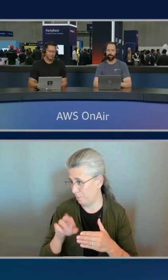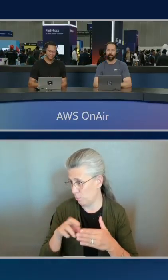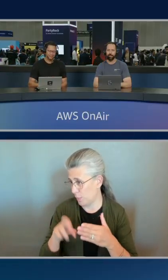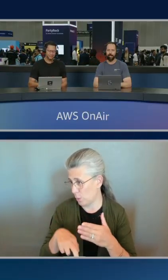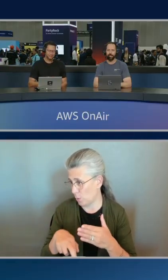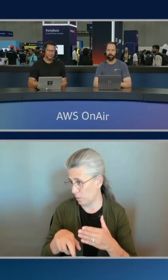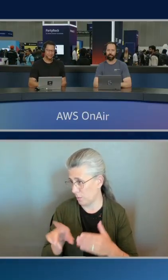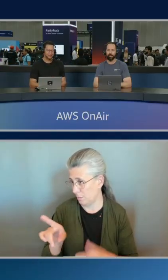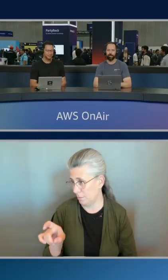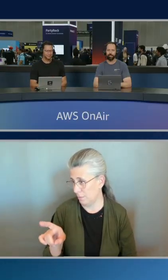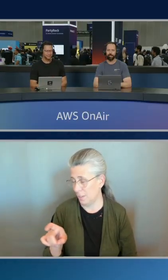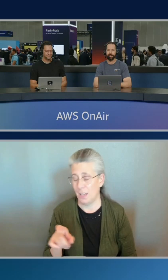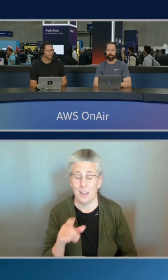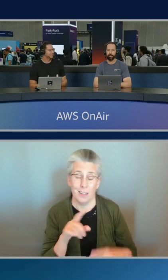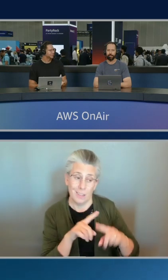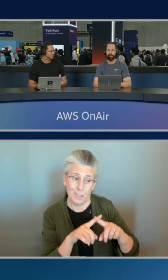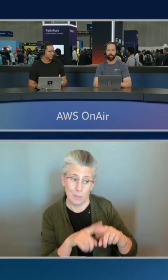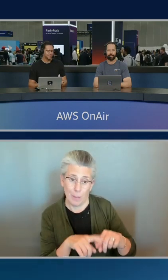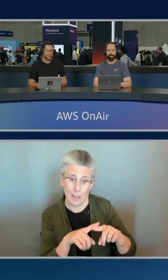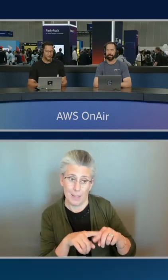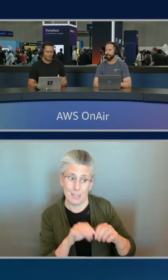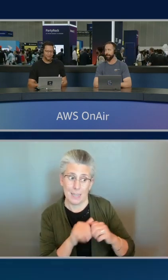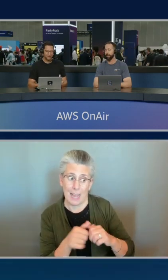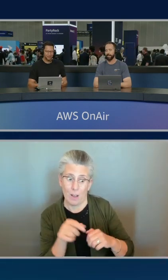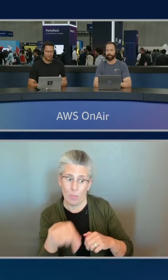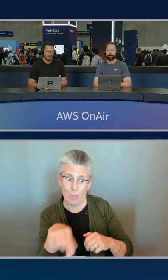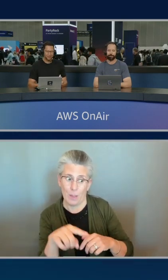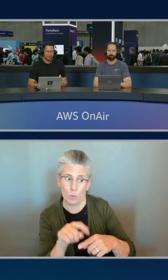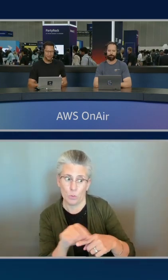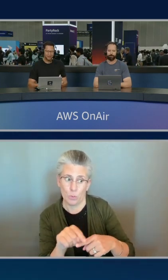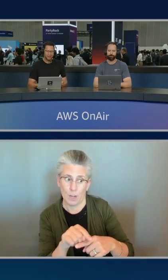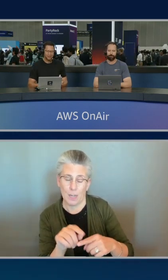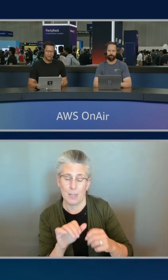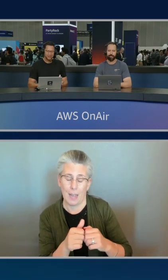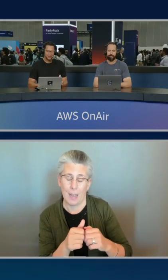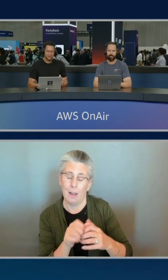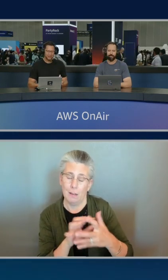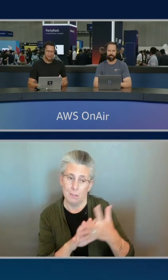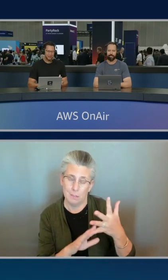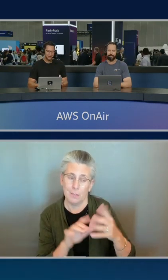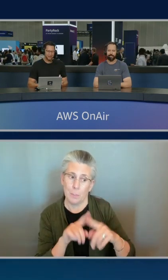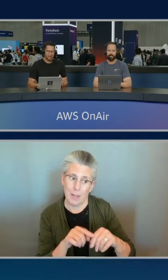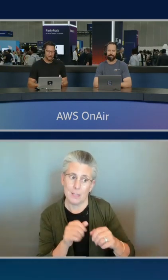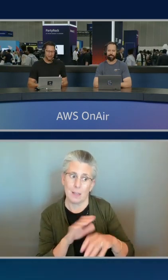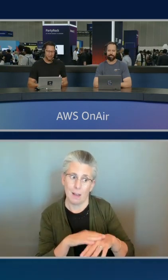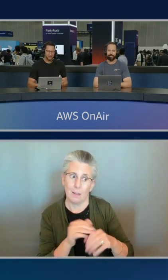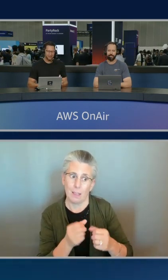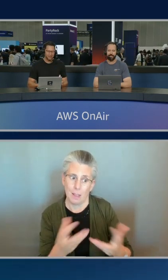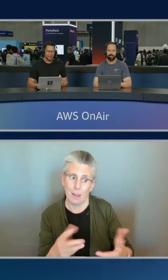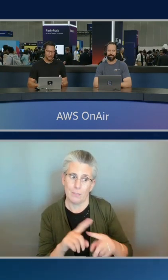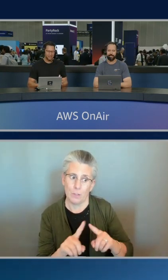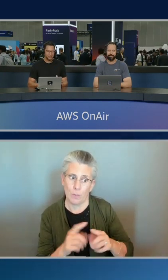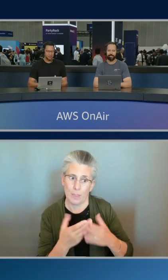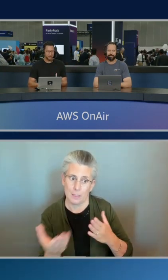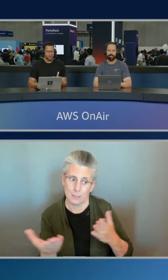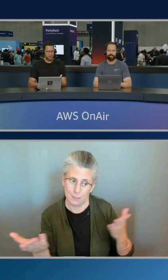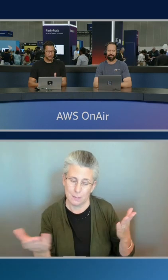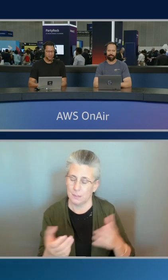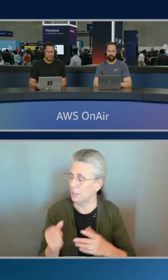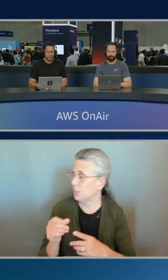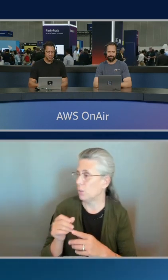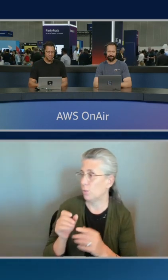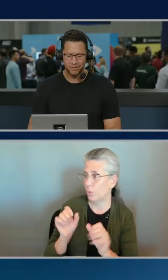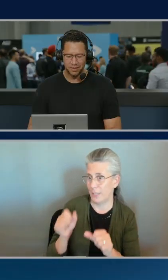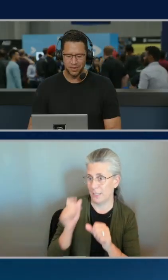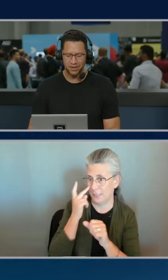say. It depends on how they were trained and how they were tuned and all kinds of stuff. So right here, we can see that it's pretty similar